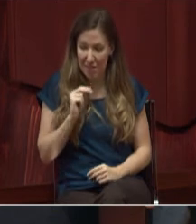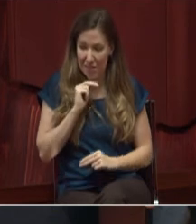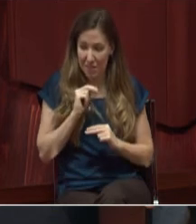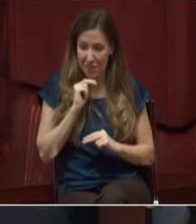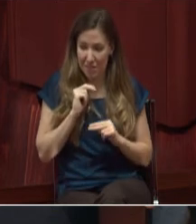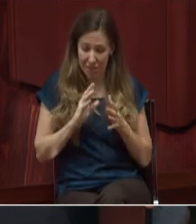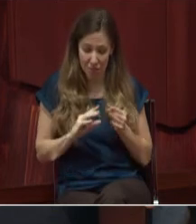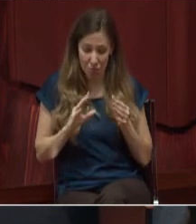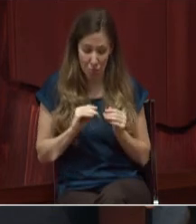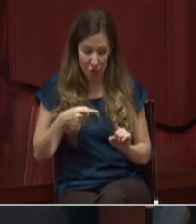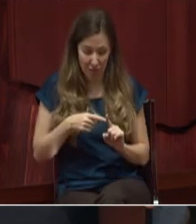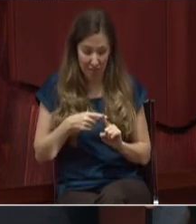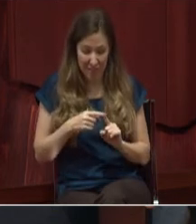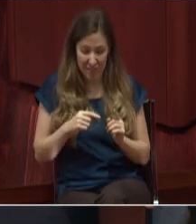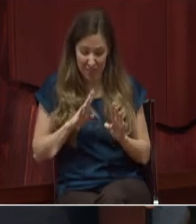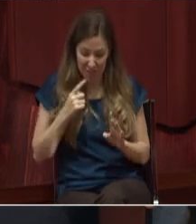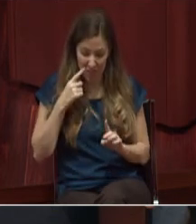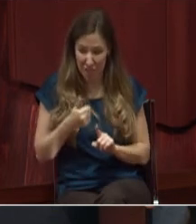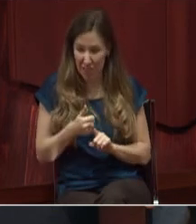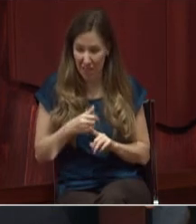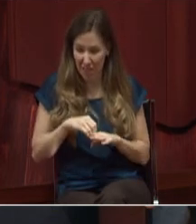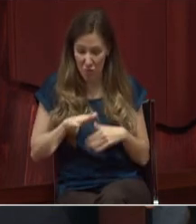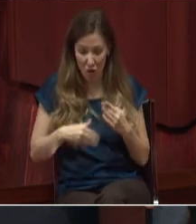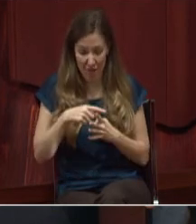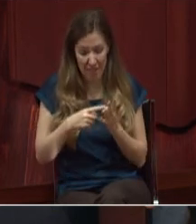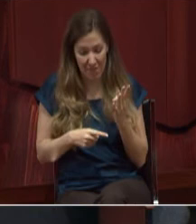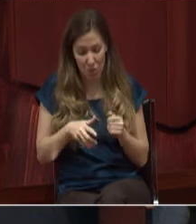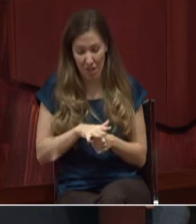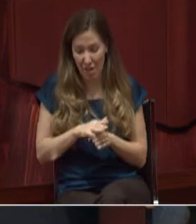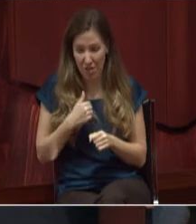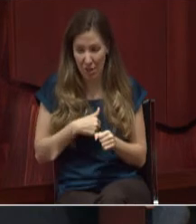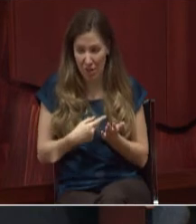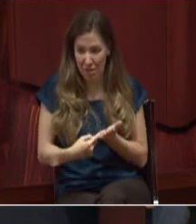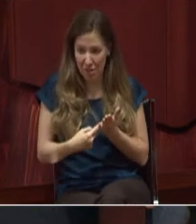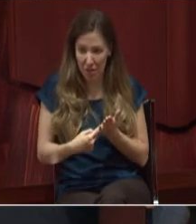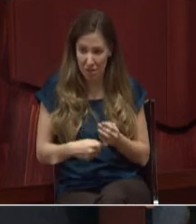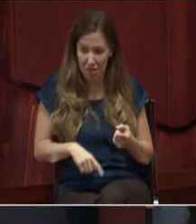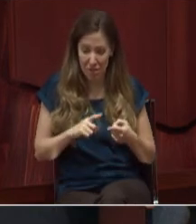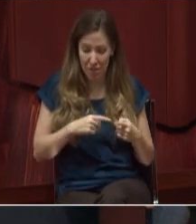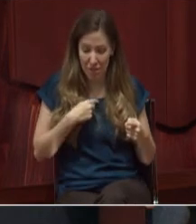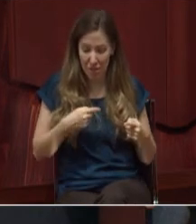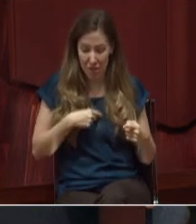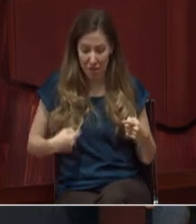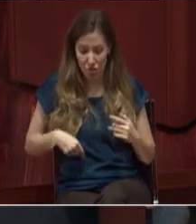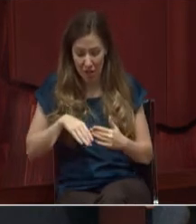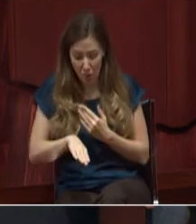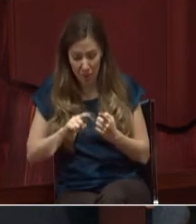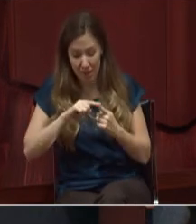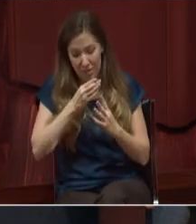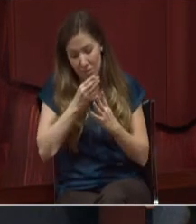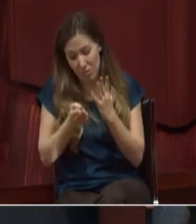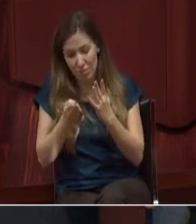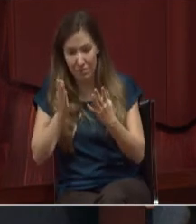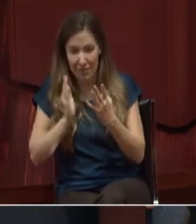itself in all of these four areas we've discussed in overview here, from the China opening to ending the Vietnam